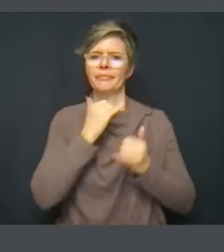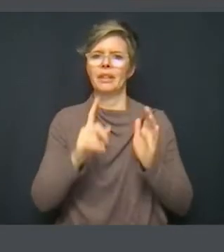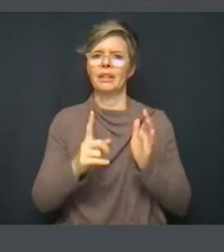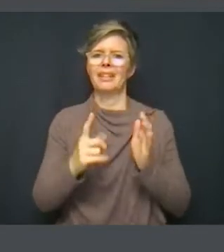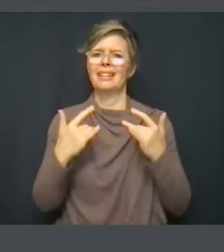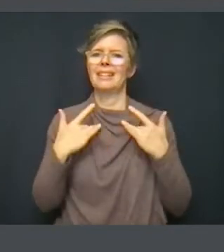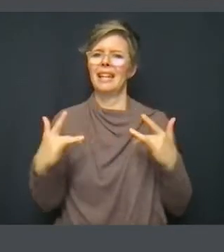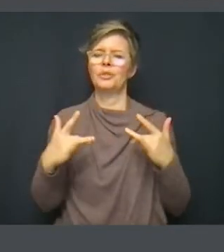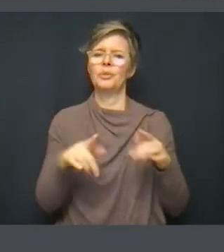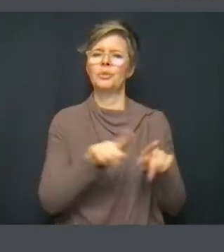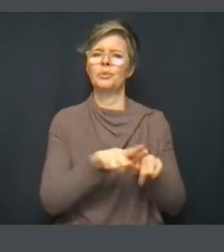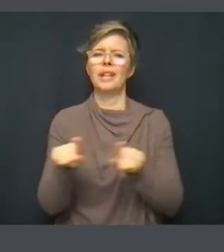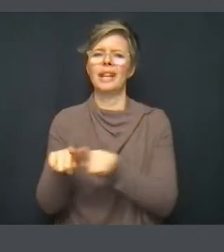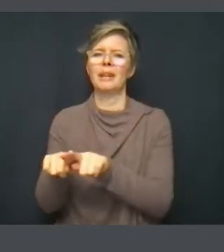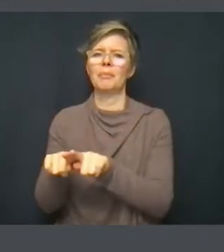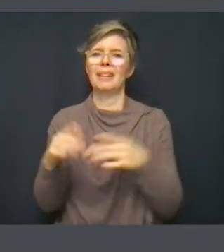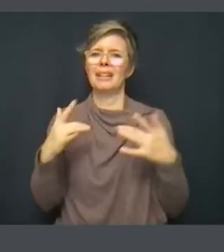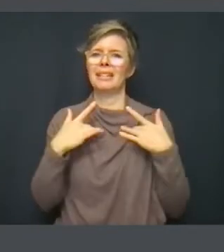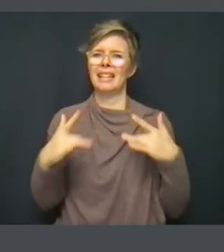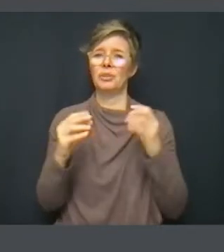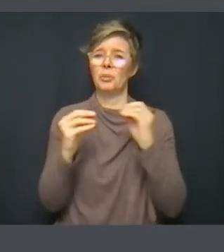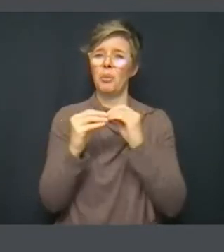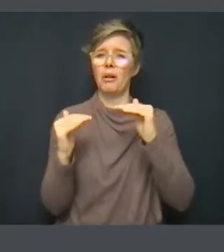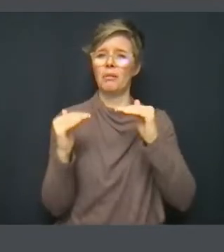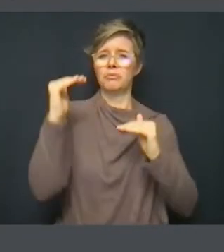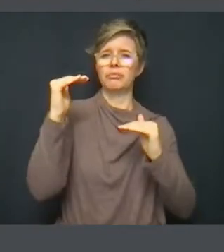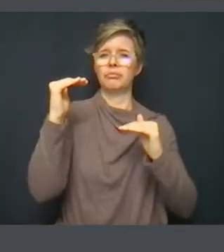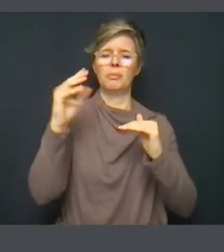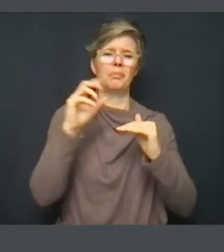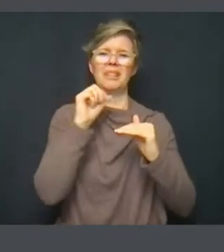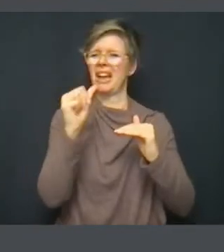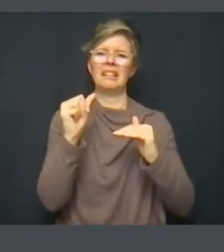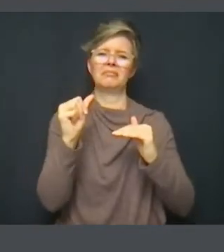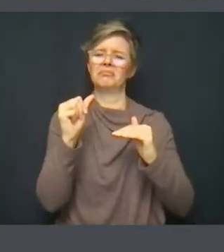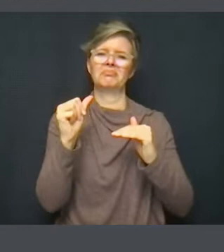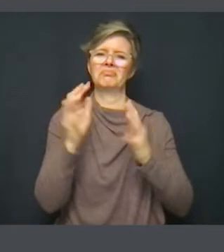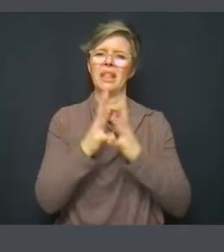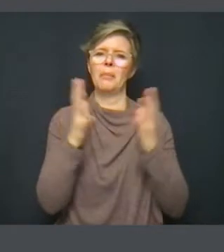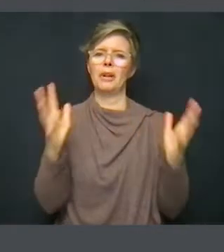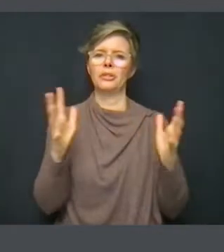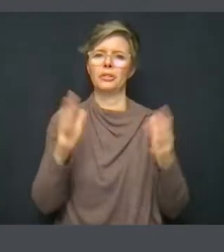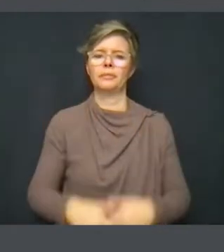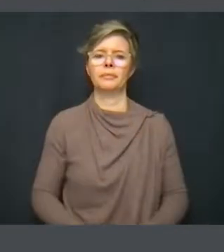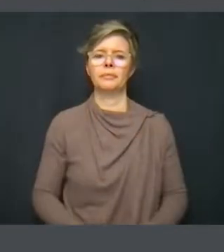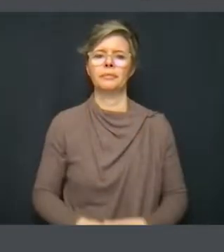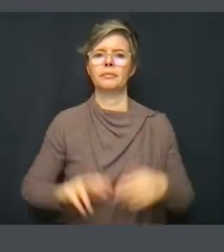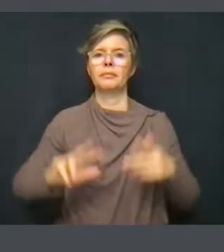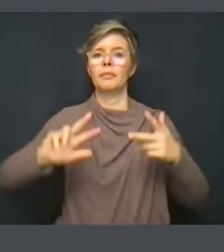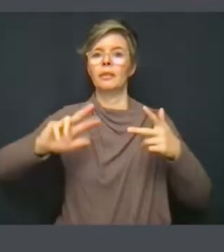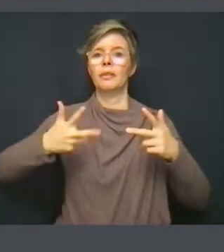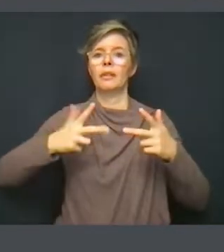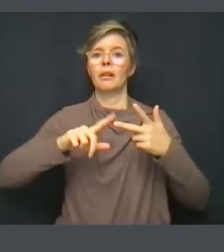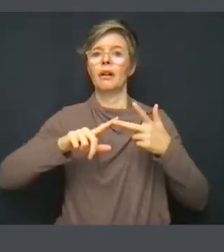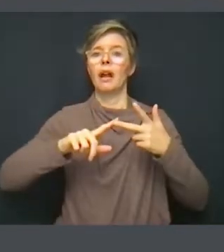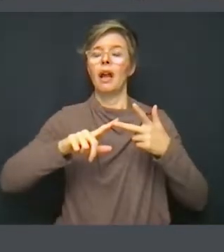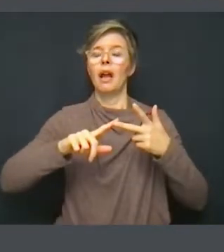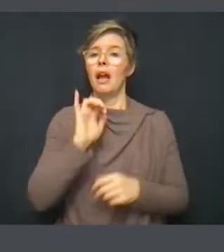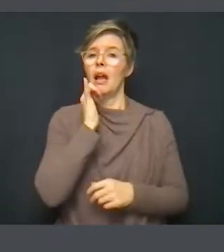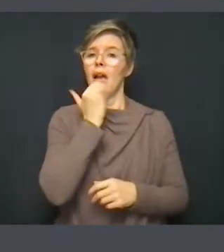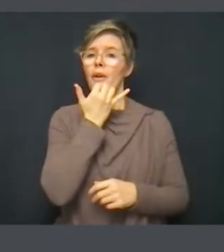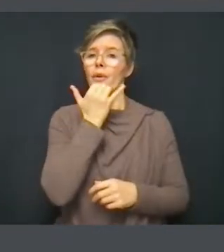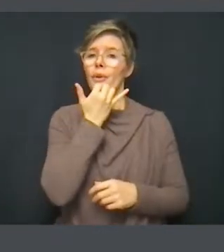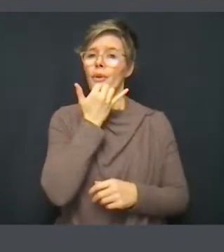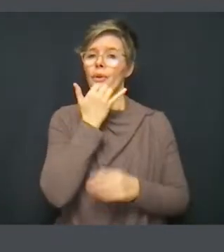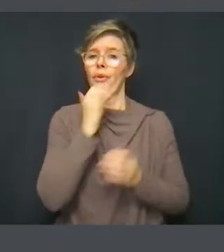higher, but they're not clinically, the differences are not clinically significant. The types of errors and how often they'll make those errors is